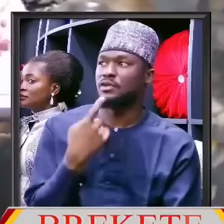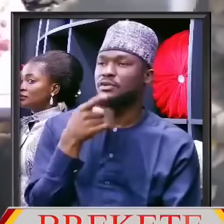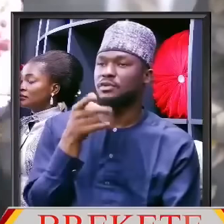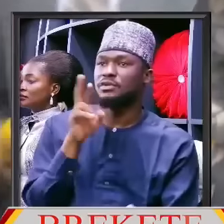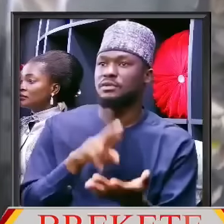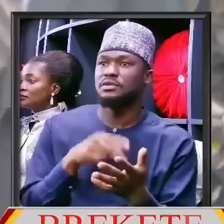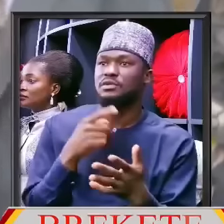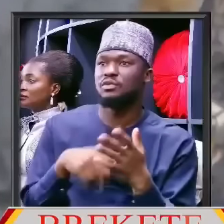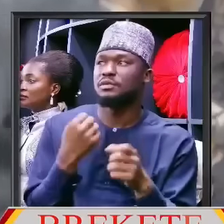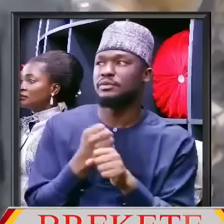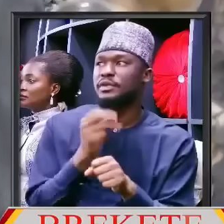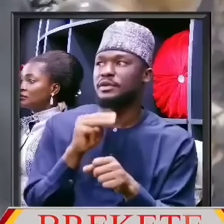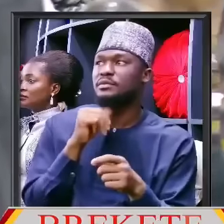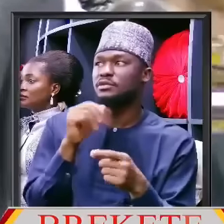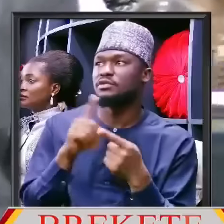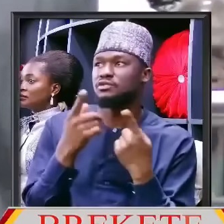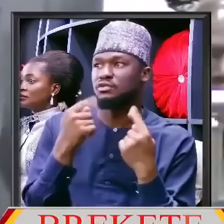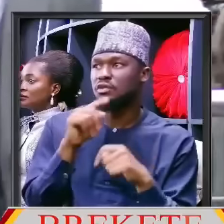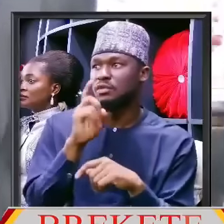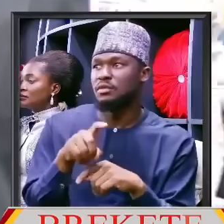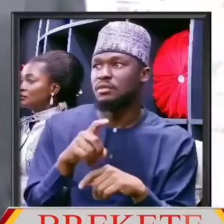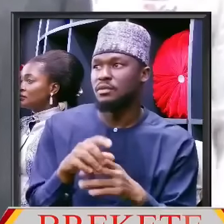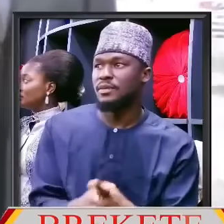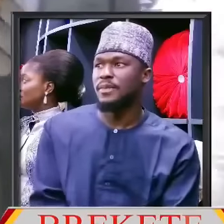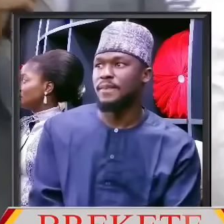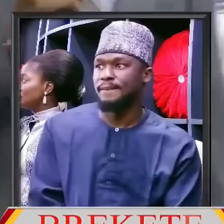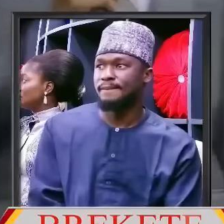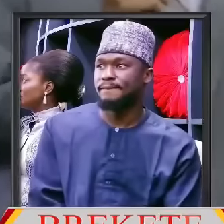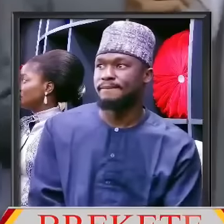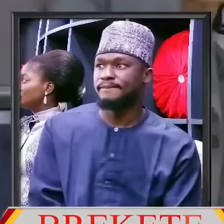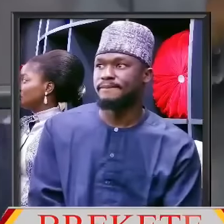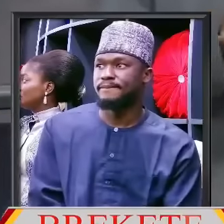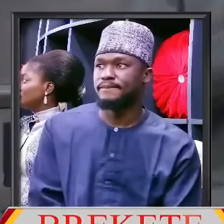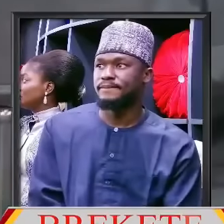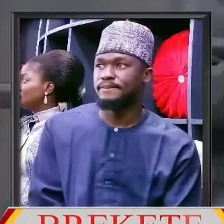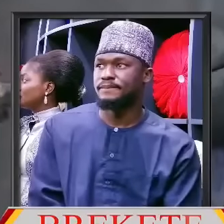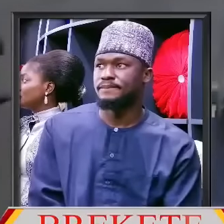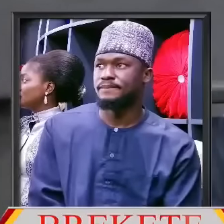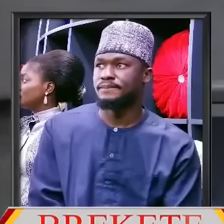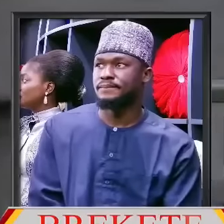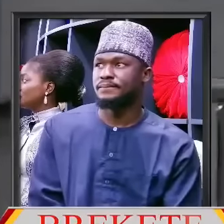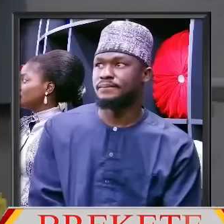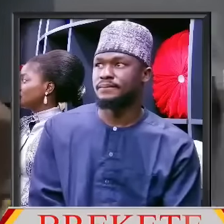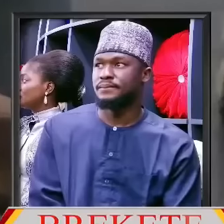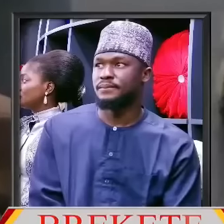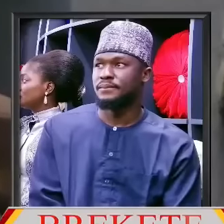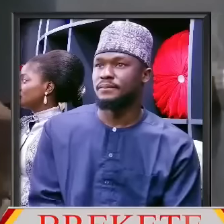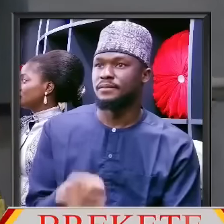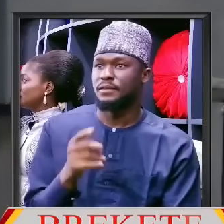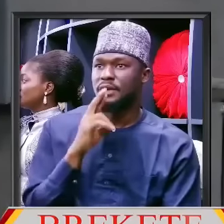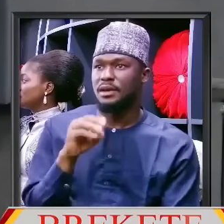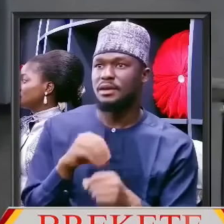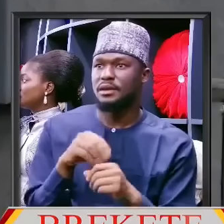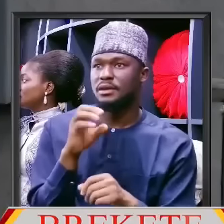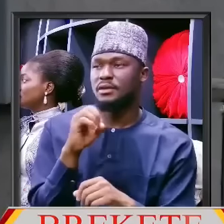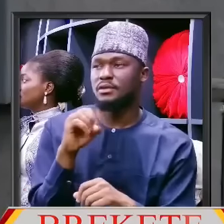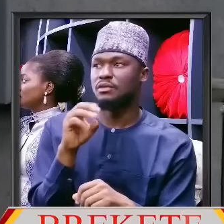represent. Waiting make them no come. They no fit come or waiting. Okay. Then they leave far, then they worry.